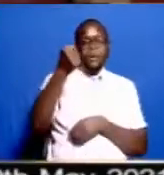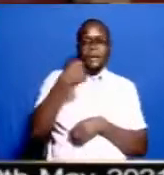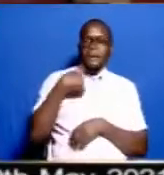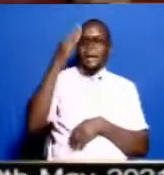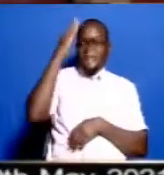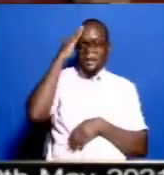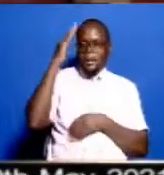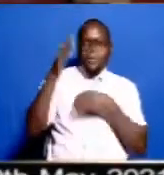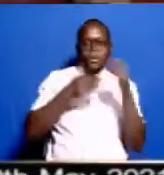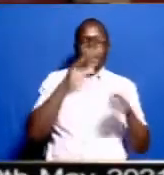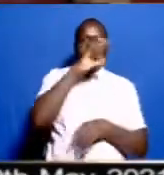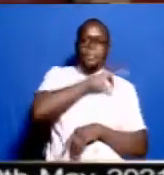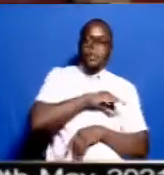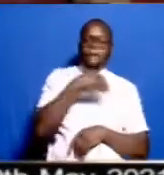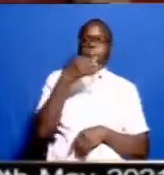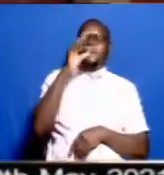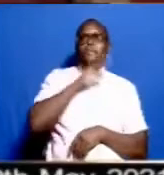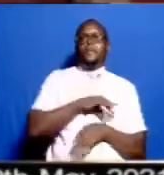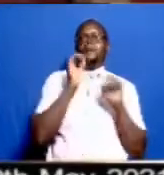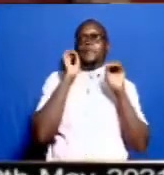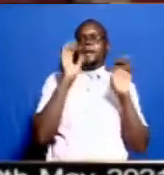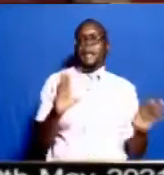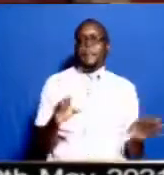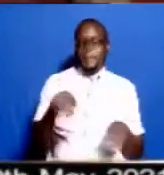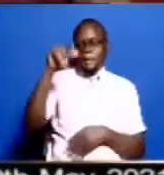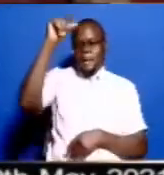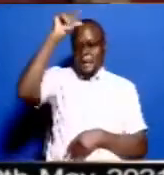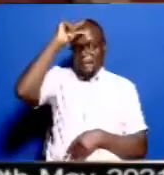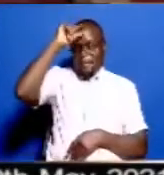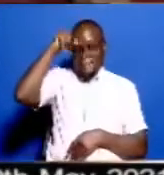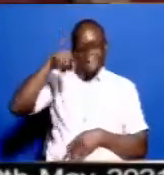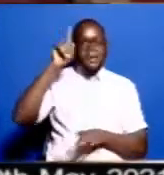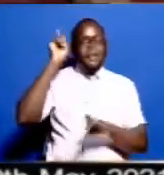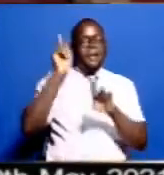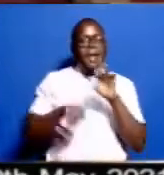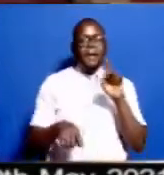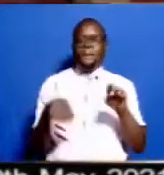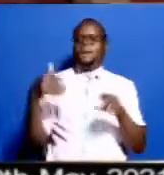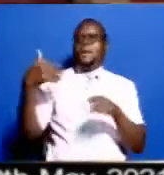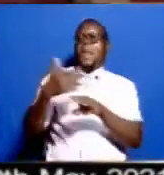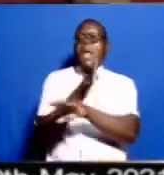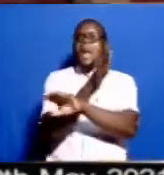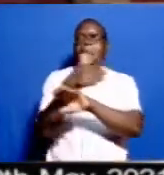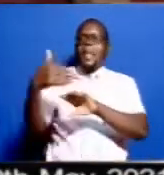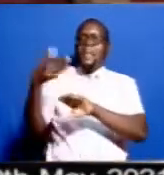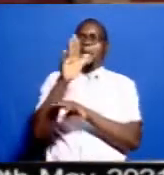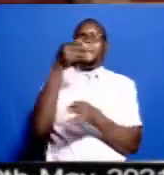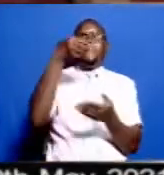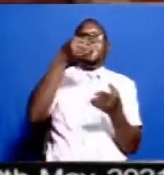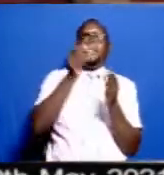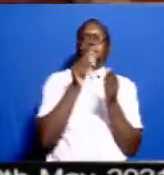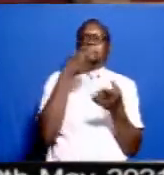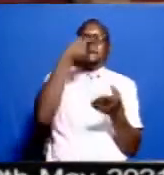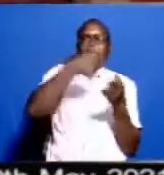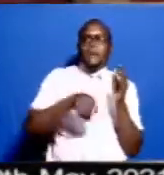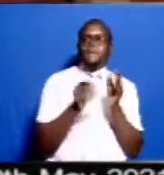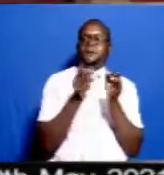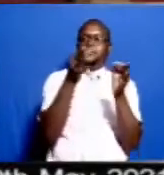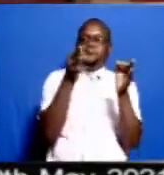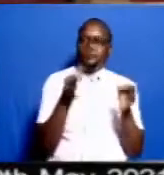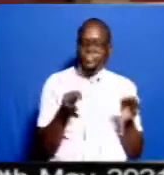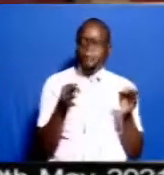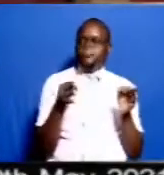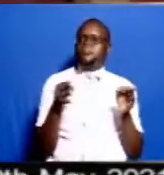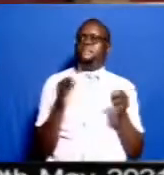whether you made a profit or not. So the government cannot manipulate its tax books on itself, against